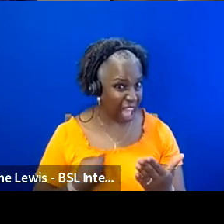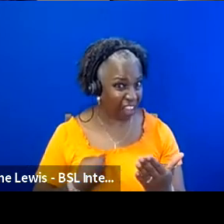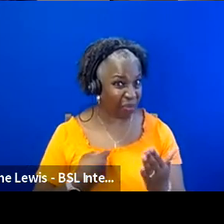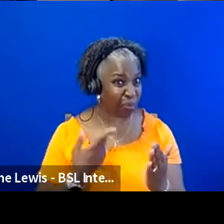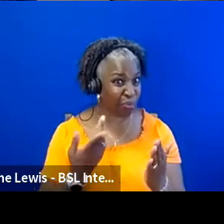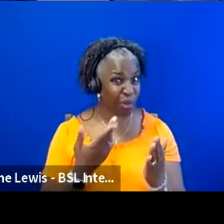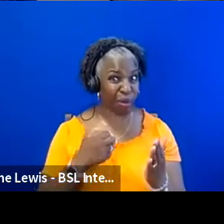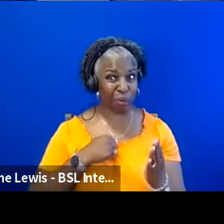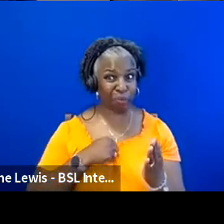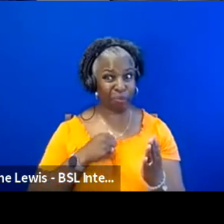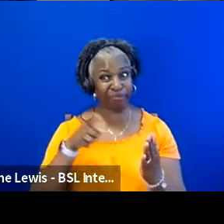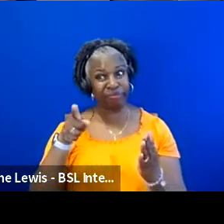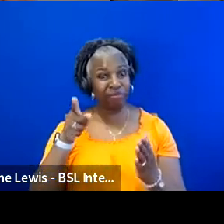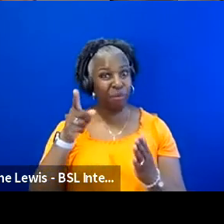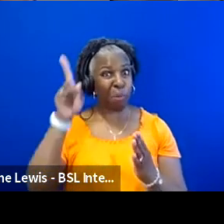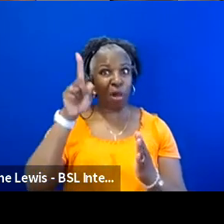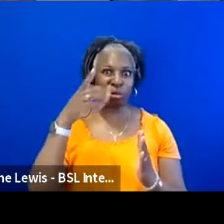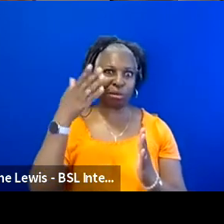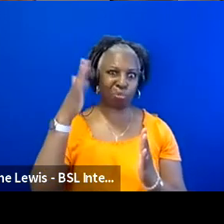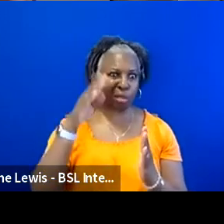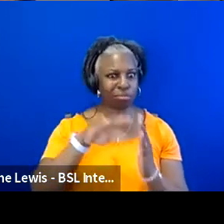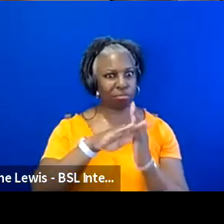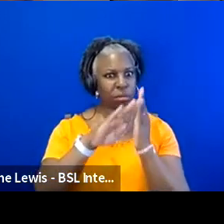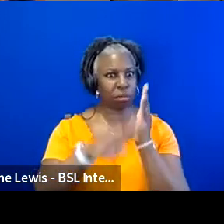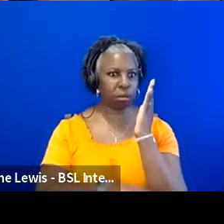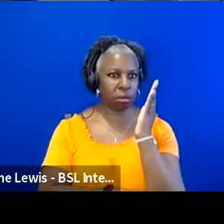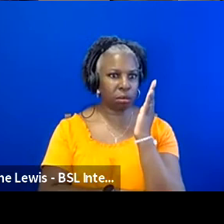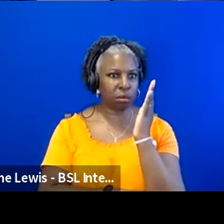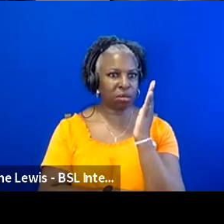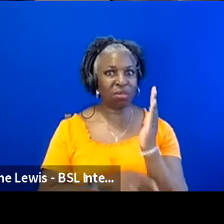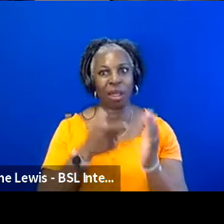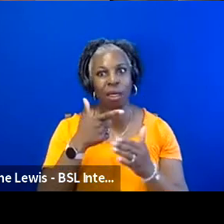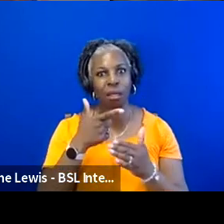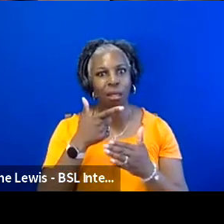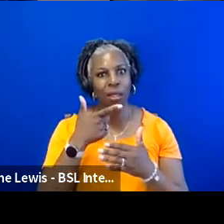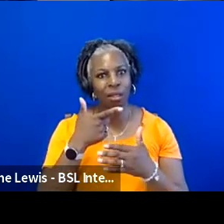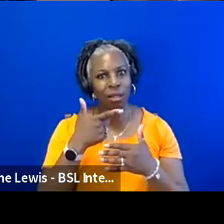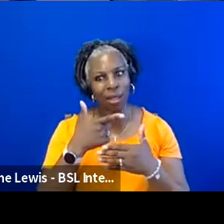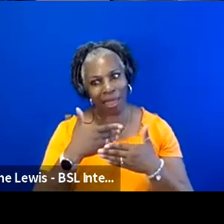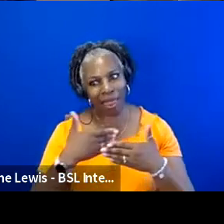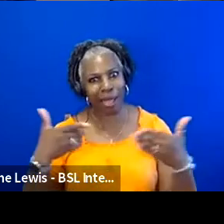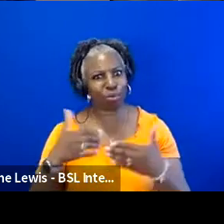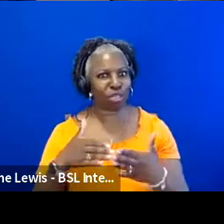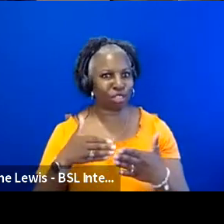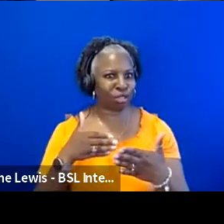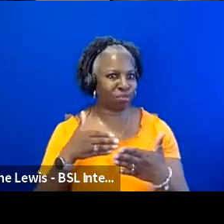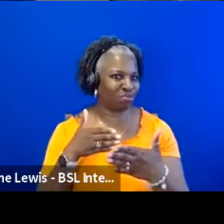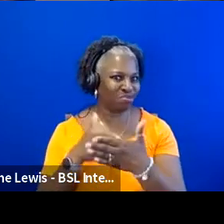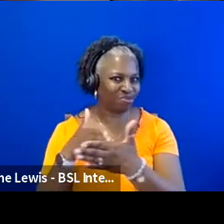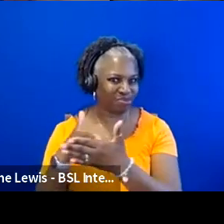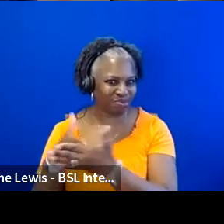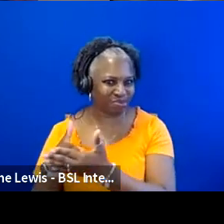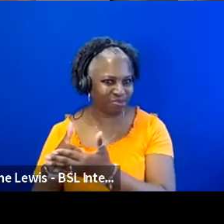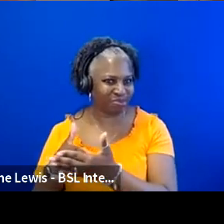still not good to speak German. So I can do this, but of course not like the native speaker